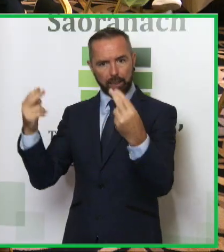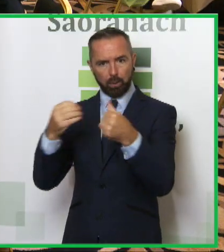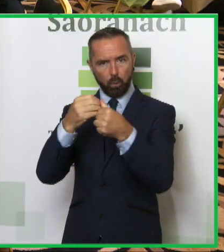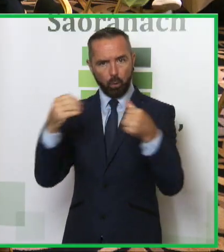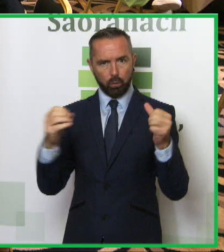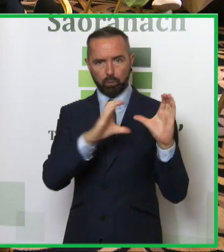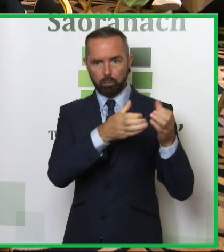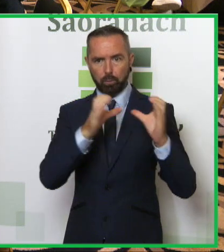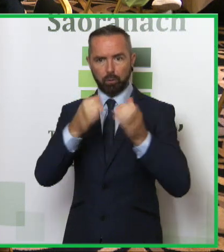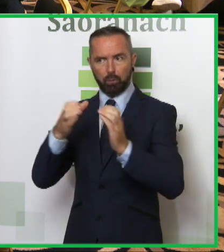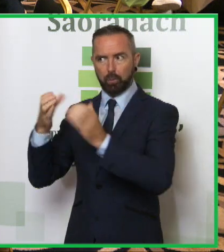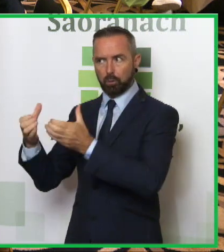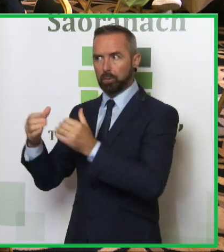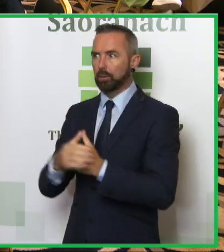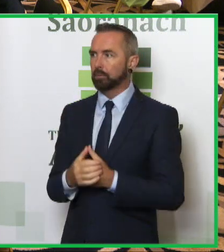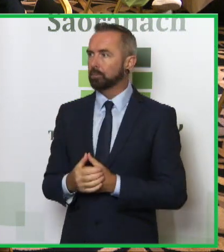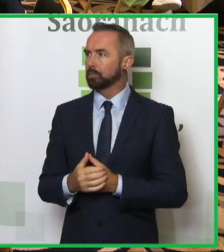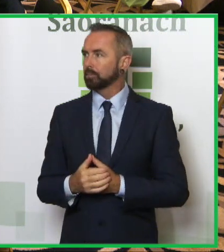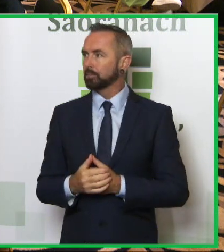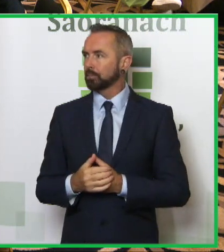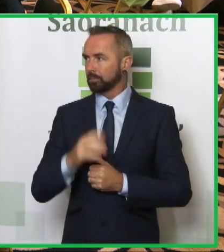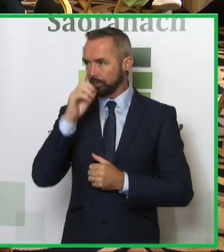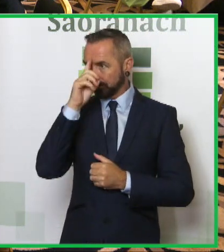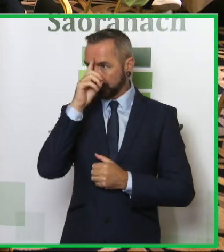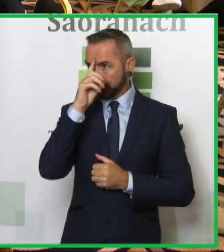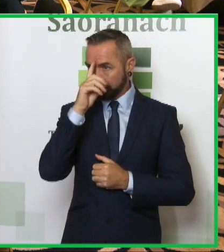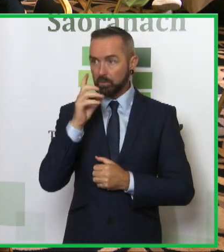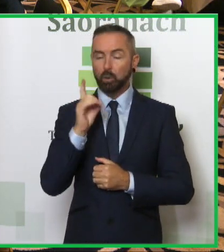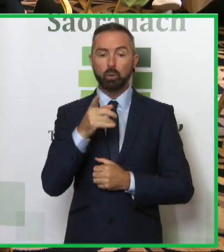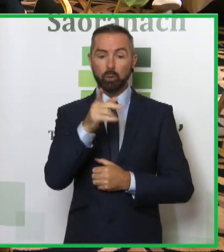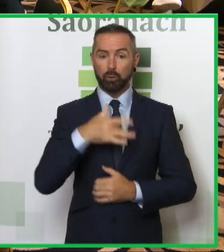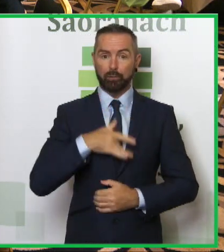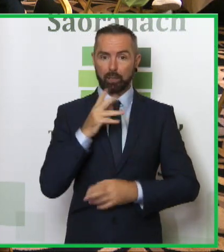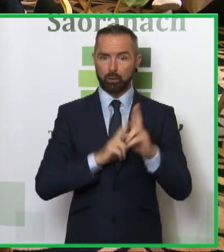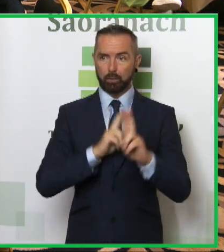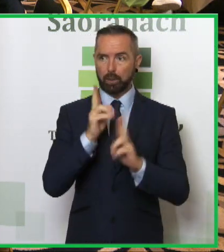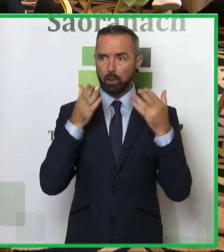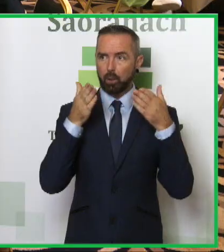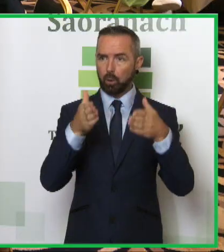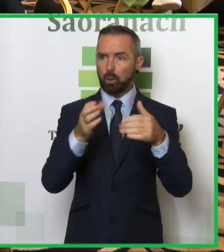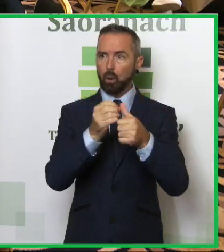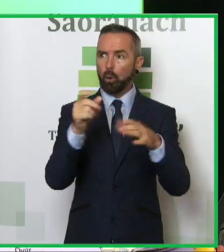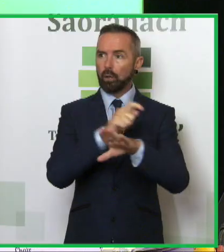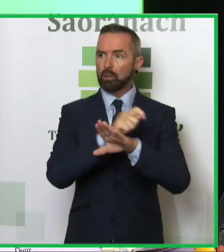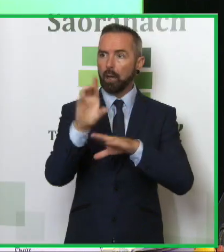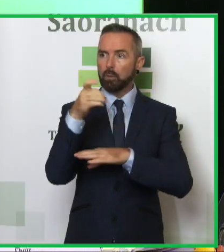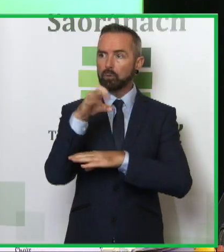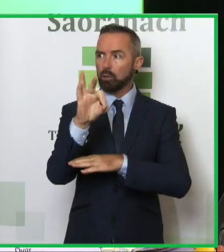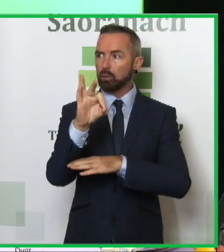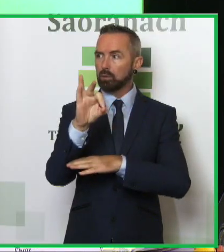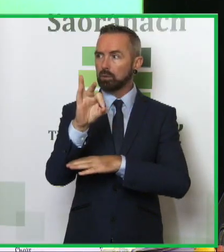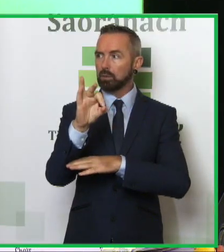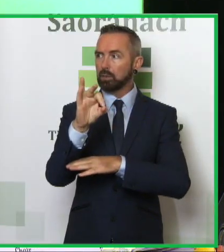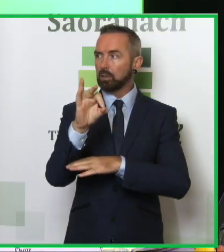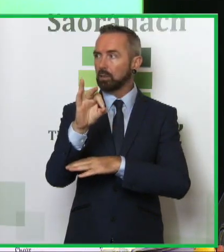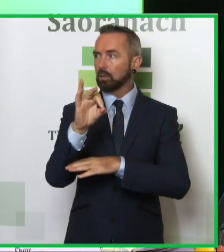drugs we should take as well? So, sorry, yeah. So do you feel we should look at other type of drugs first of all? Just put your hands